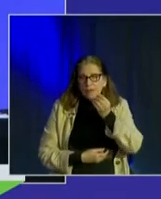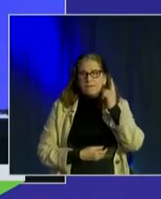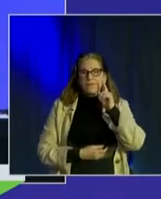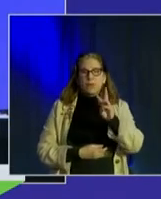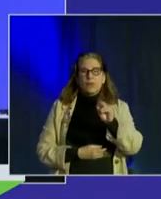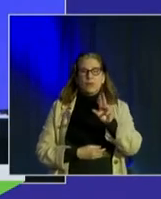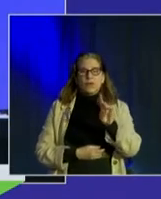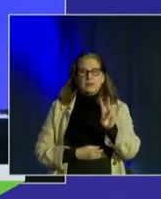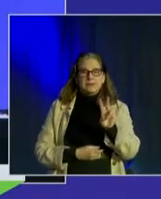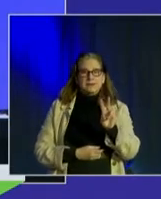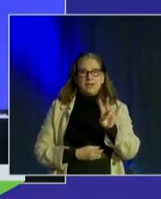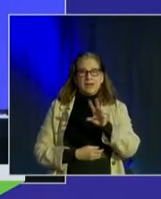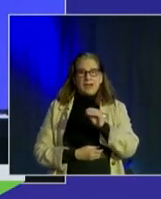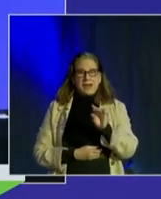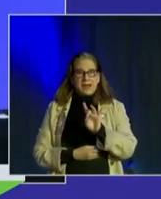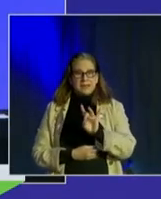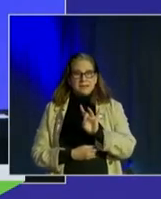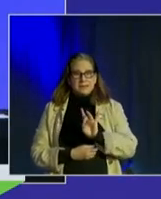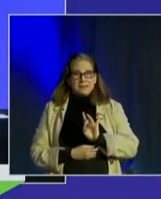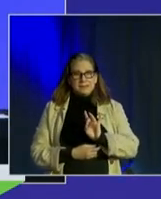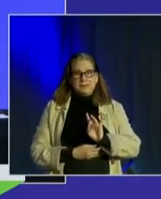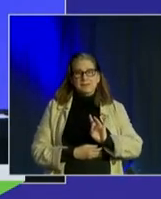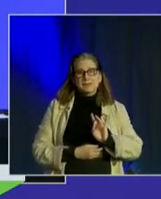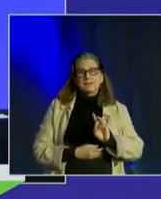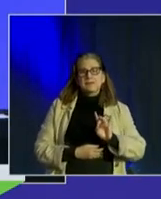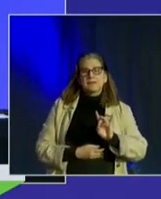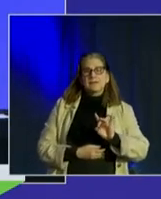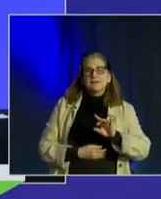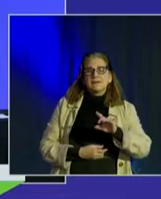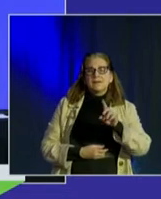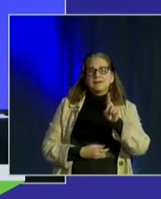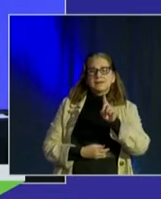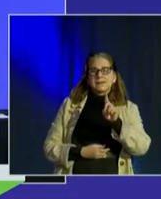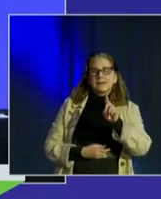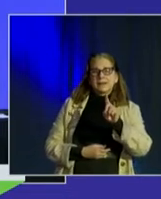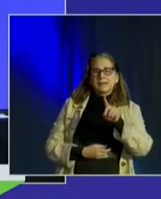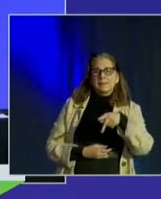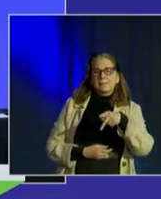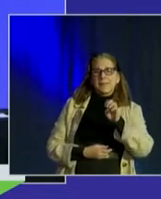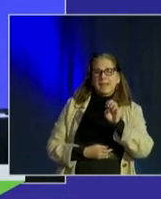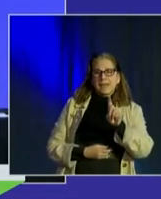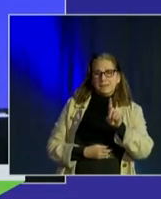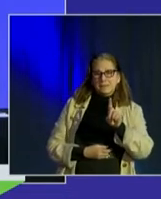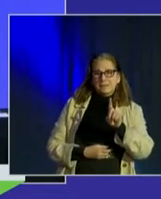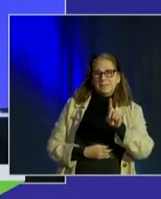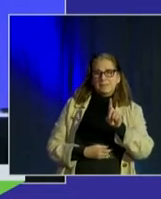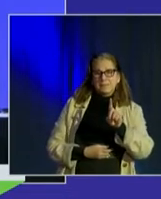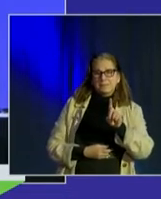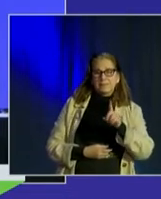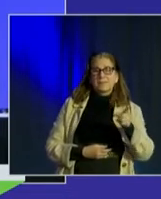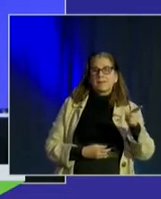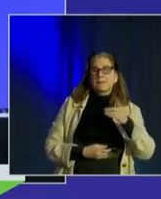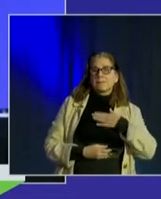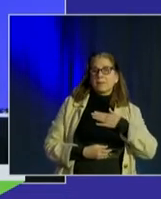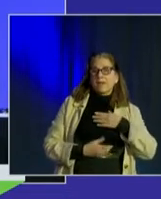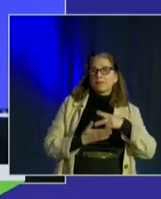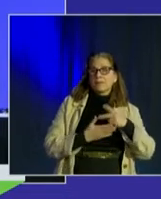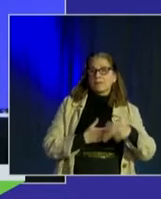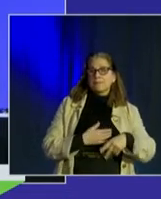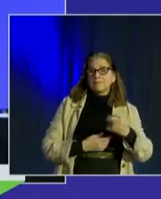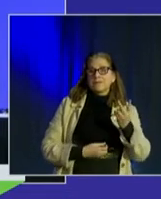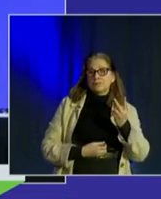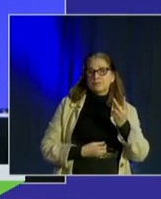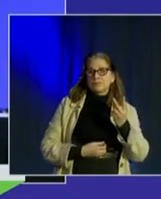that I help lead, has a solicitation for 2 programs that you should know about. The Neighborhood Prosperity Fund,